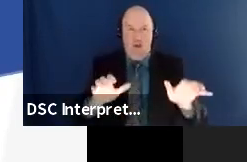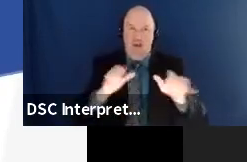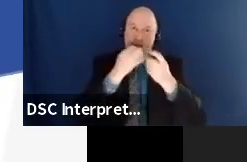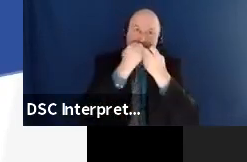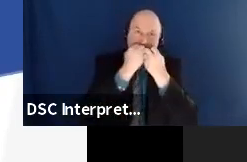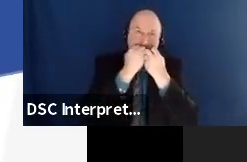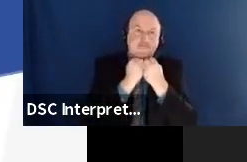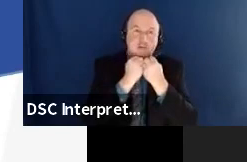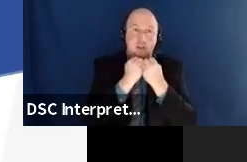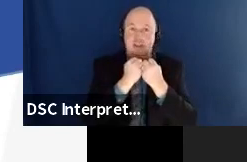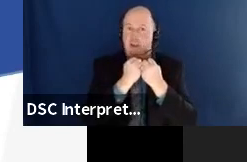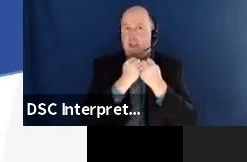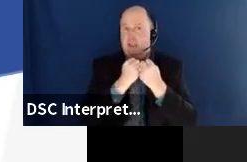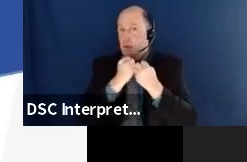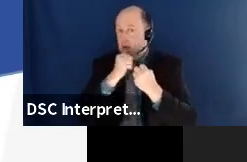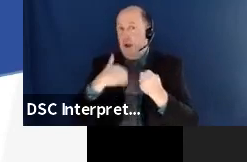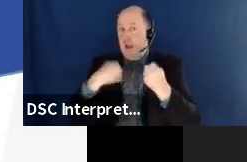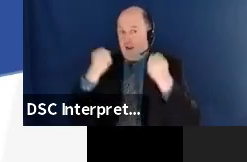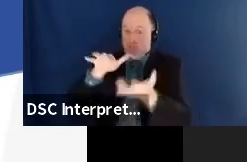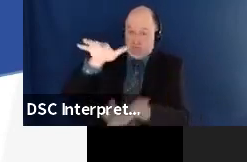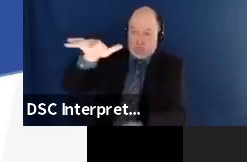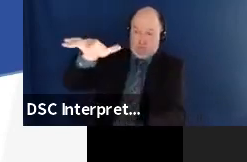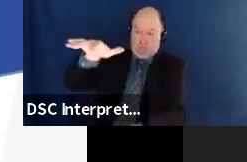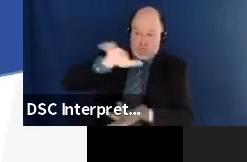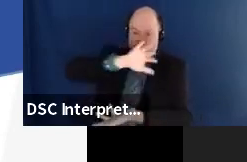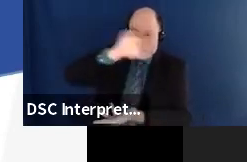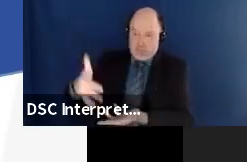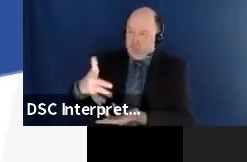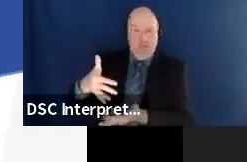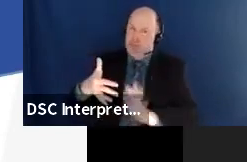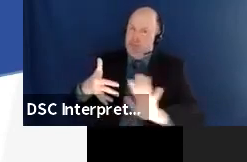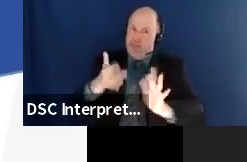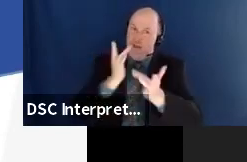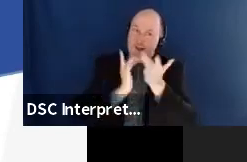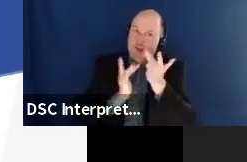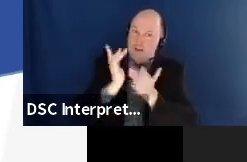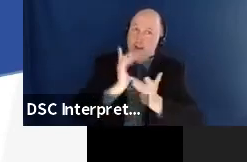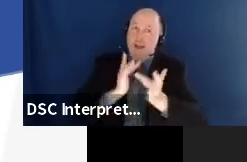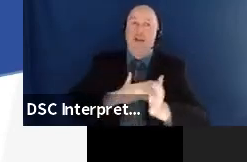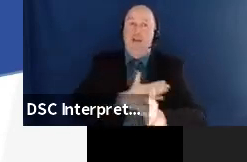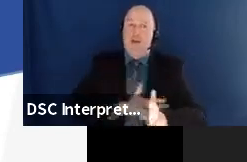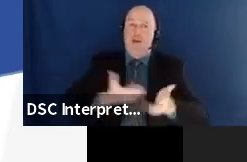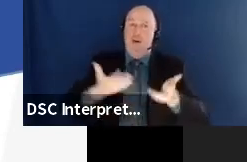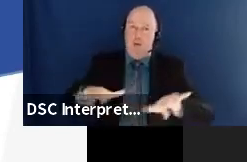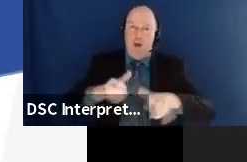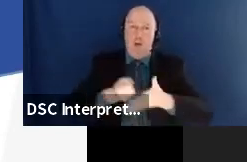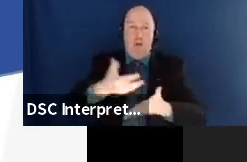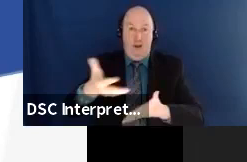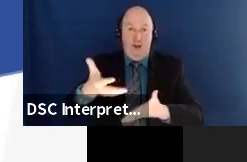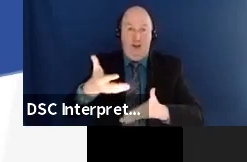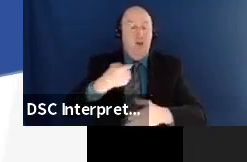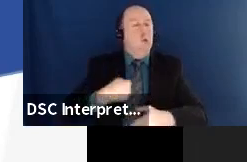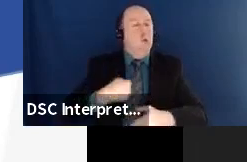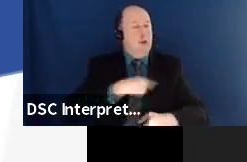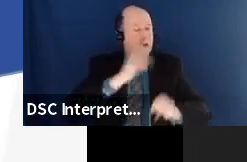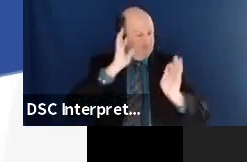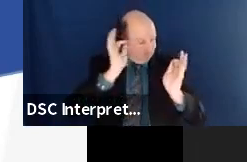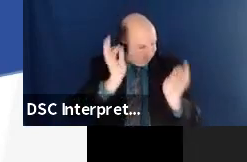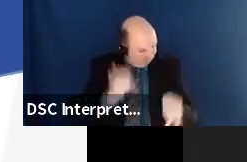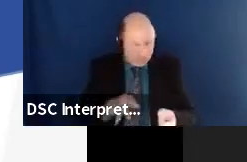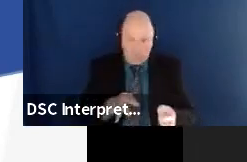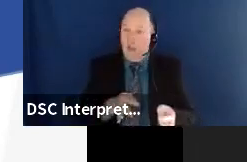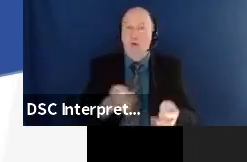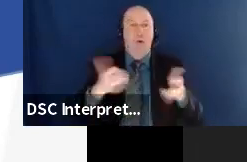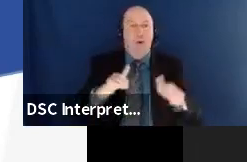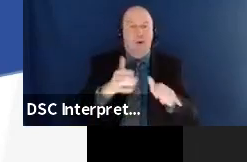don't have a lot of them. It's very limited. So we do not want to waste doses, and Lucas County is committed to not wasting